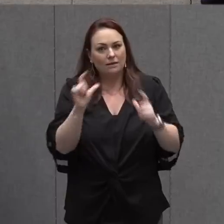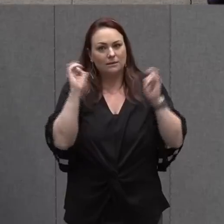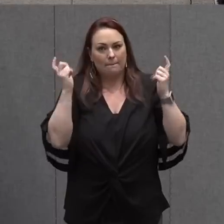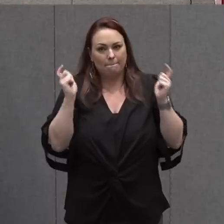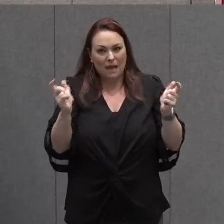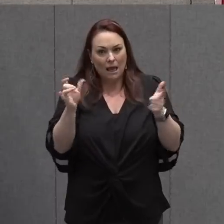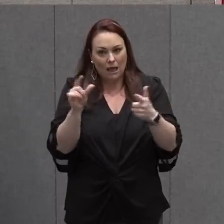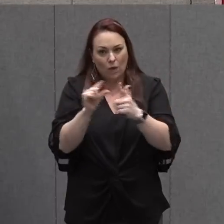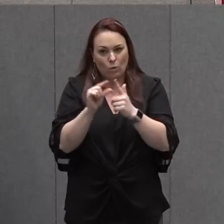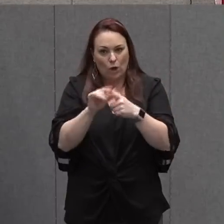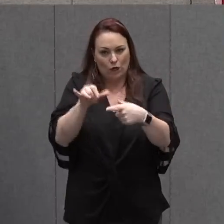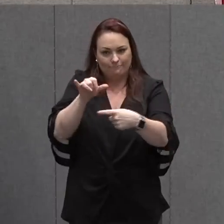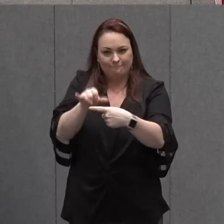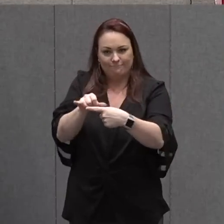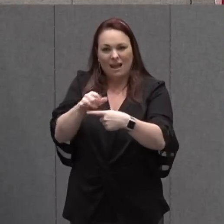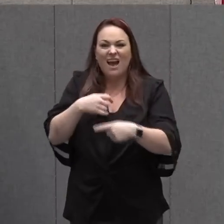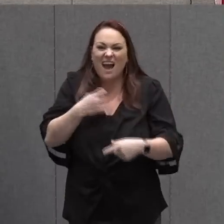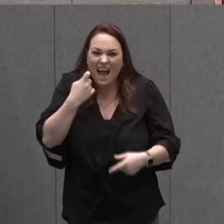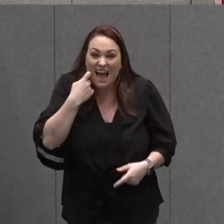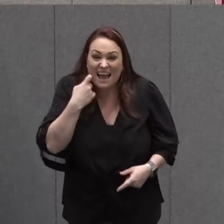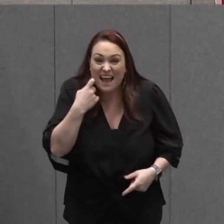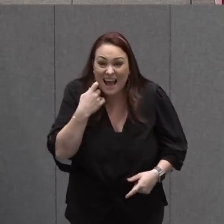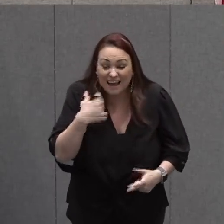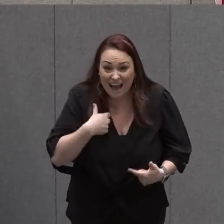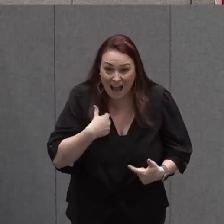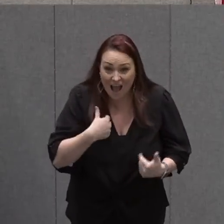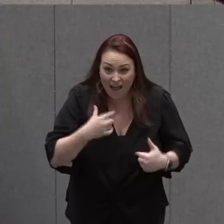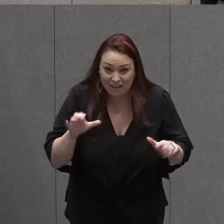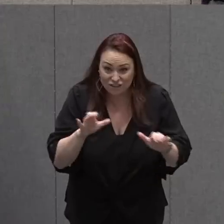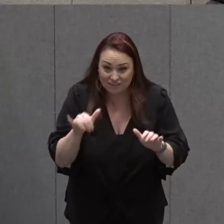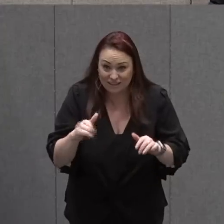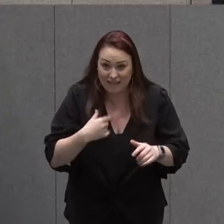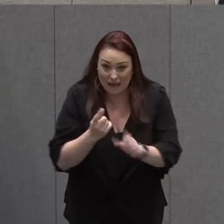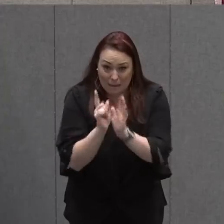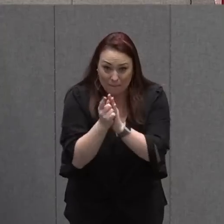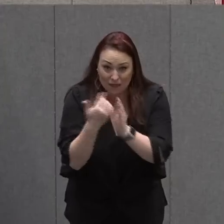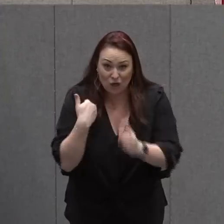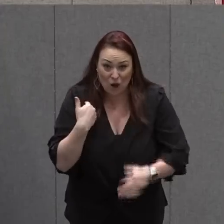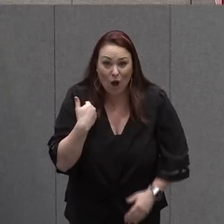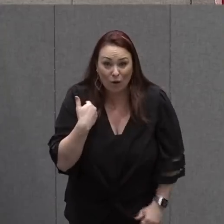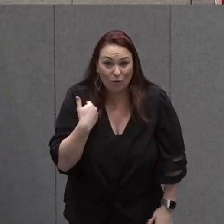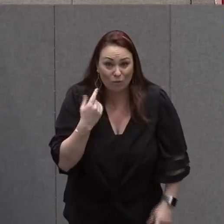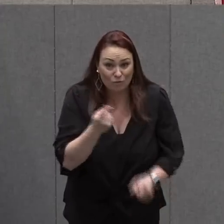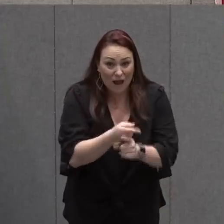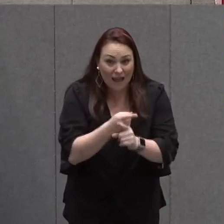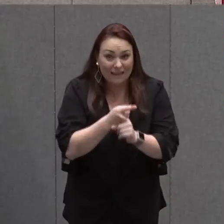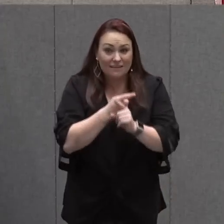Oh, I did that just a minute ago, Miss Garcia. How? Well,